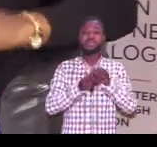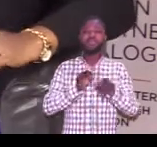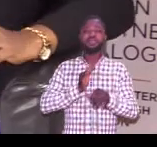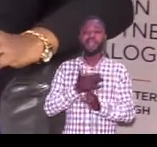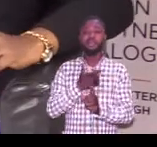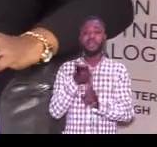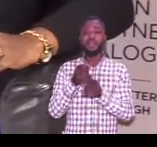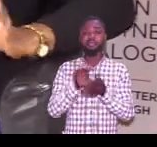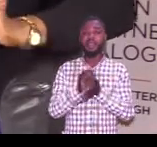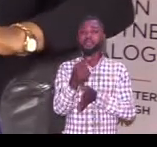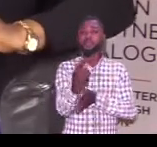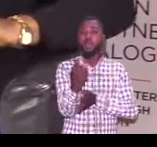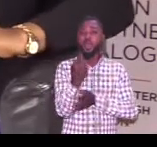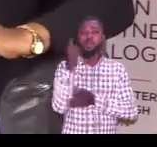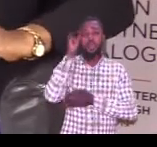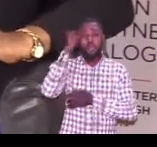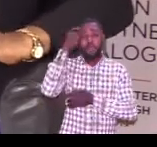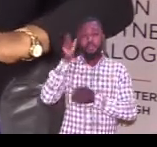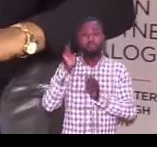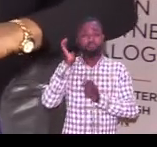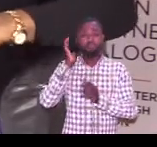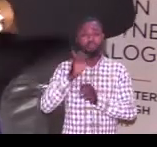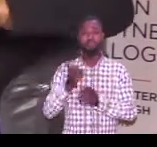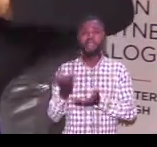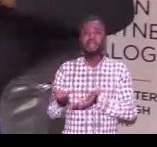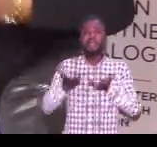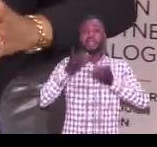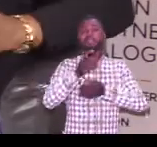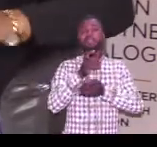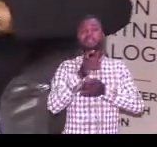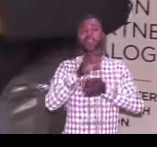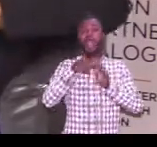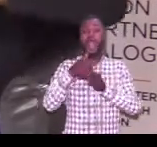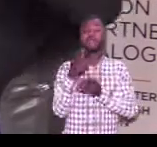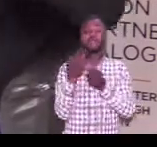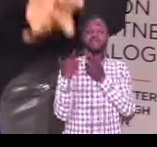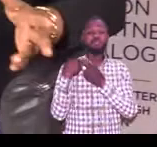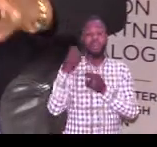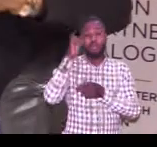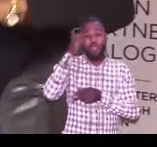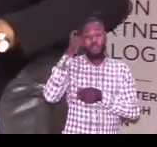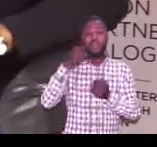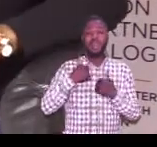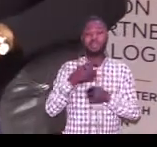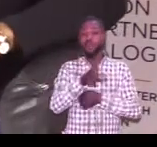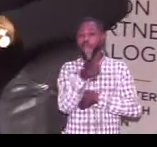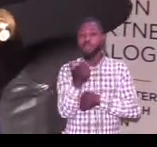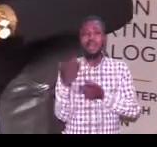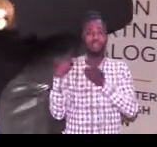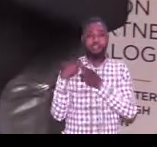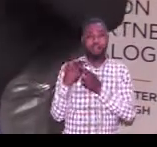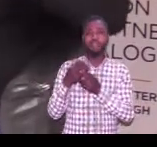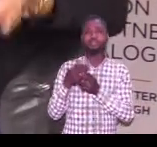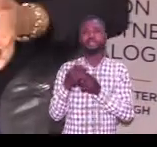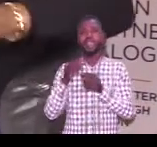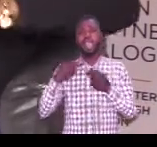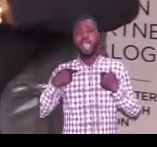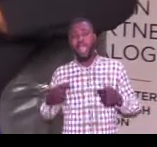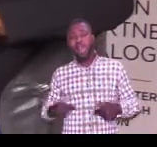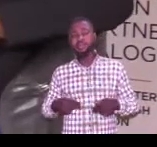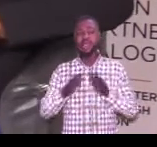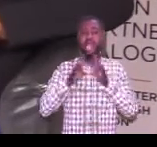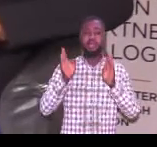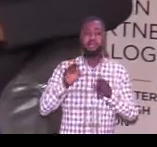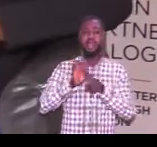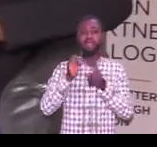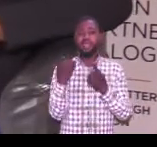say only government should carry the responsibility, because government has so many other responsibilities in the area of health, housing, environment, and